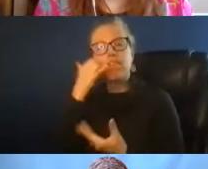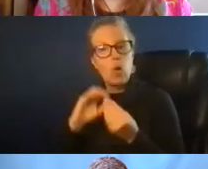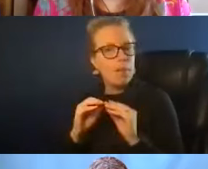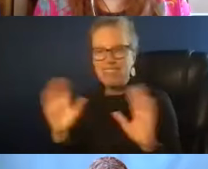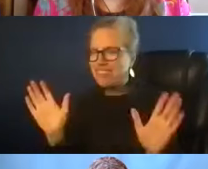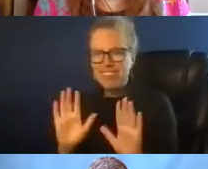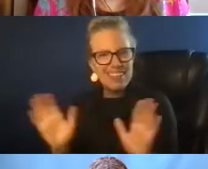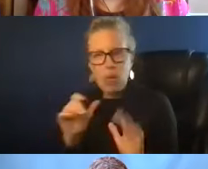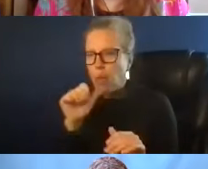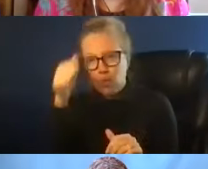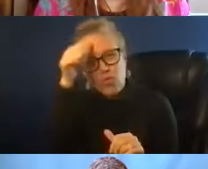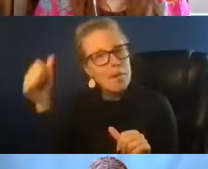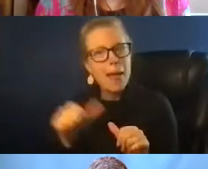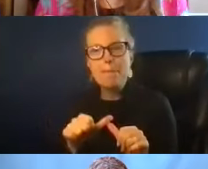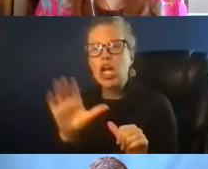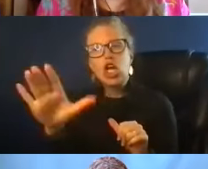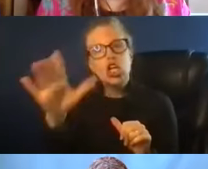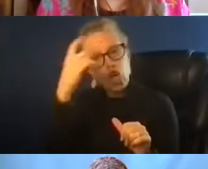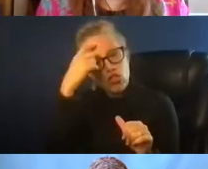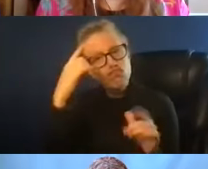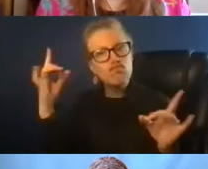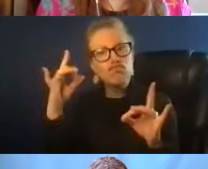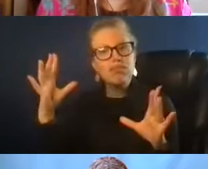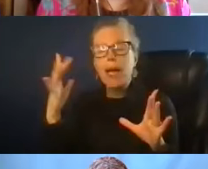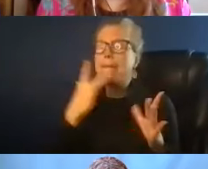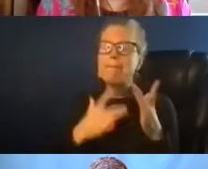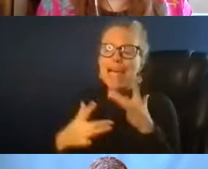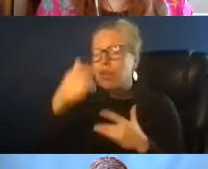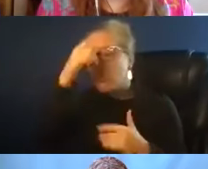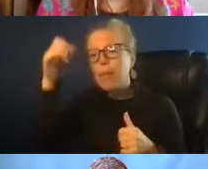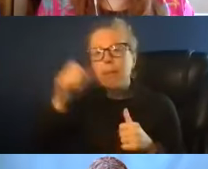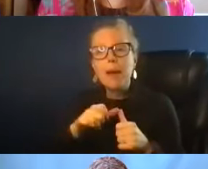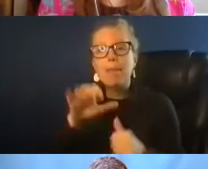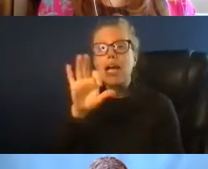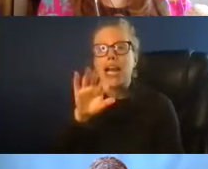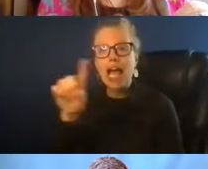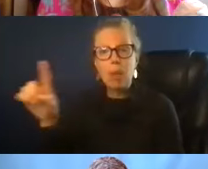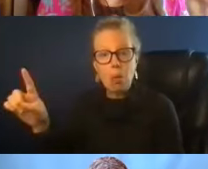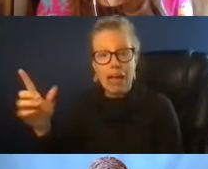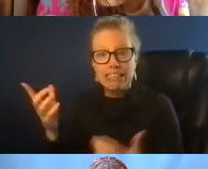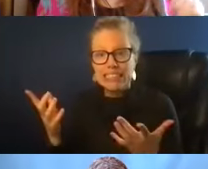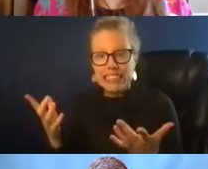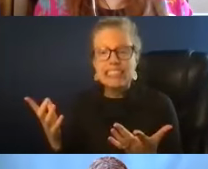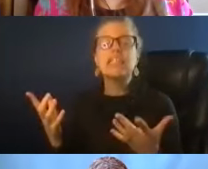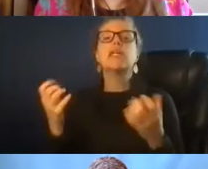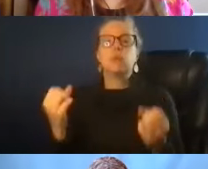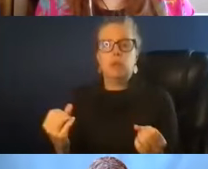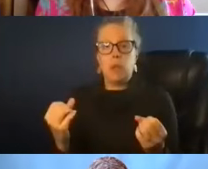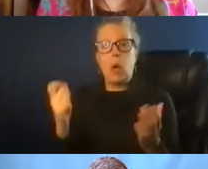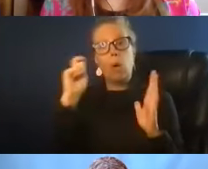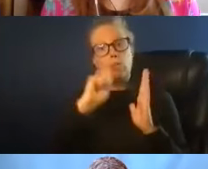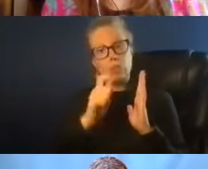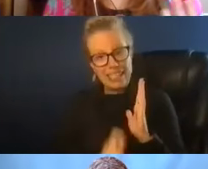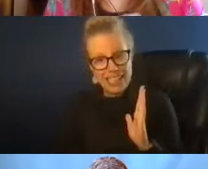crisis brain can barely remember 911. So you need to write all that stuff